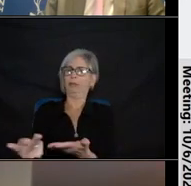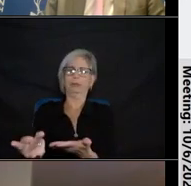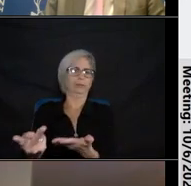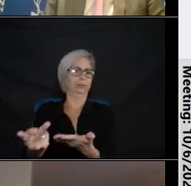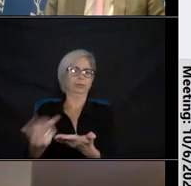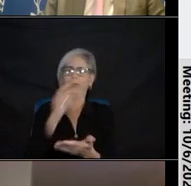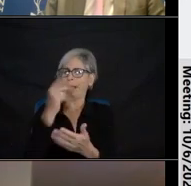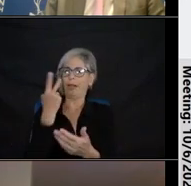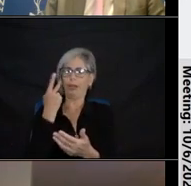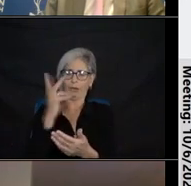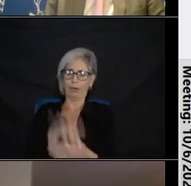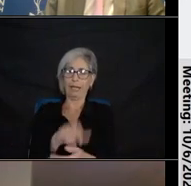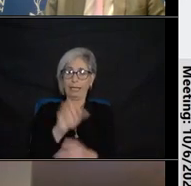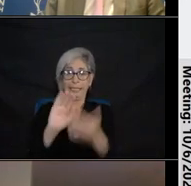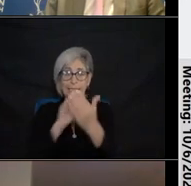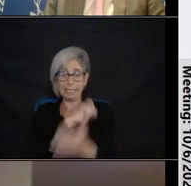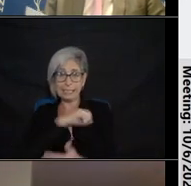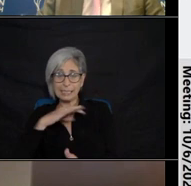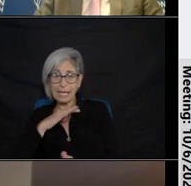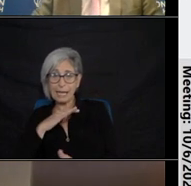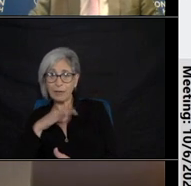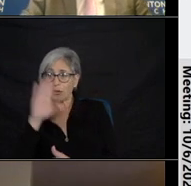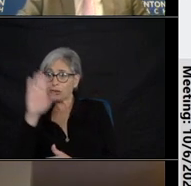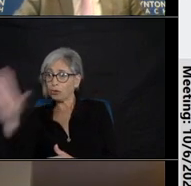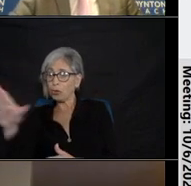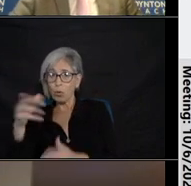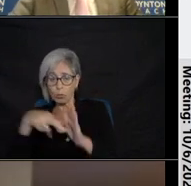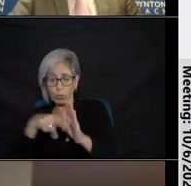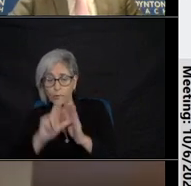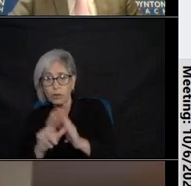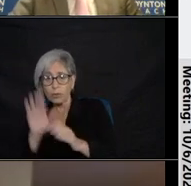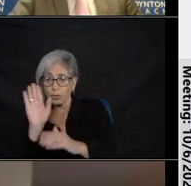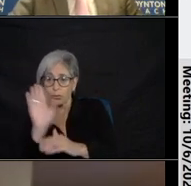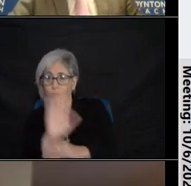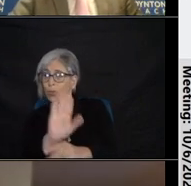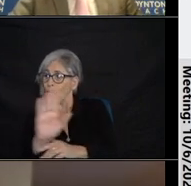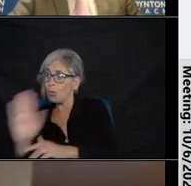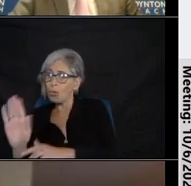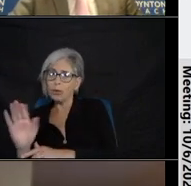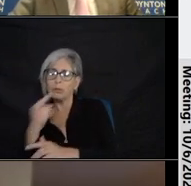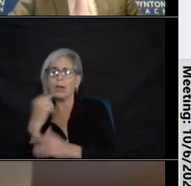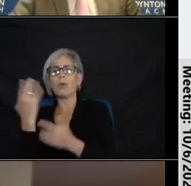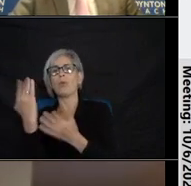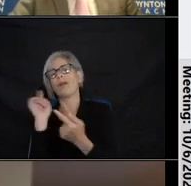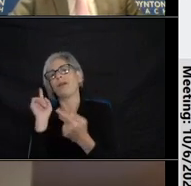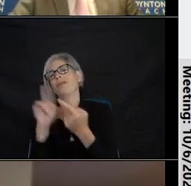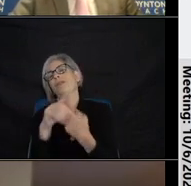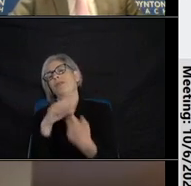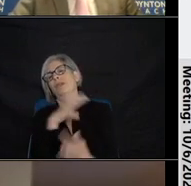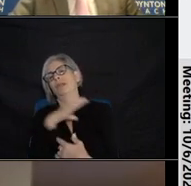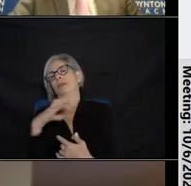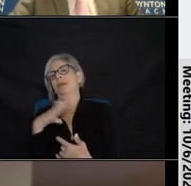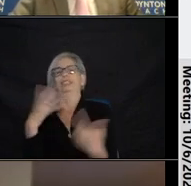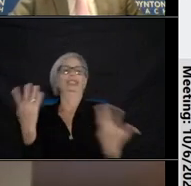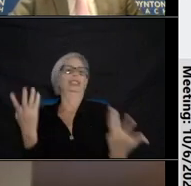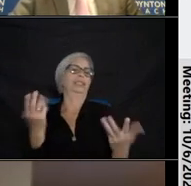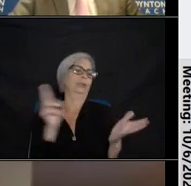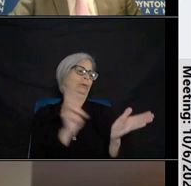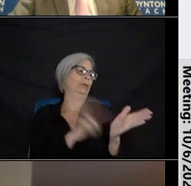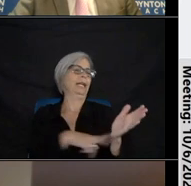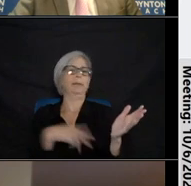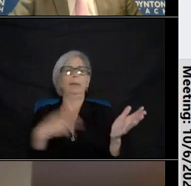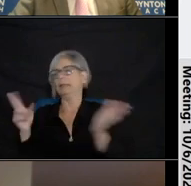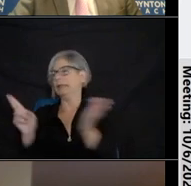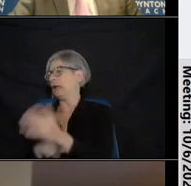city staff, under your tutelage, under your purview, goes, oh, well, I guess we'll wait for the city commissions to stamp off. Once they sign off, I can sign